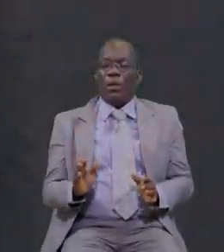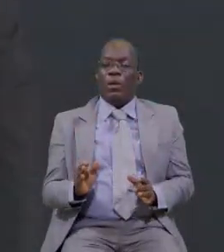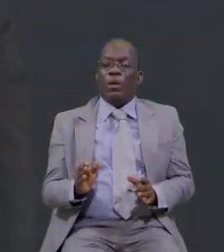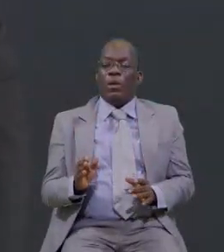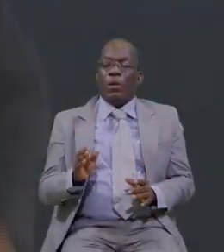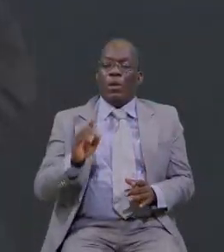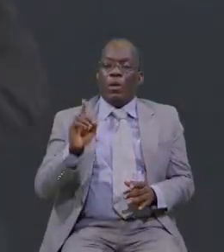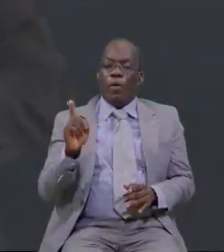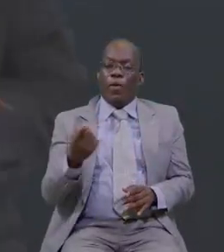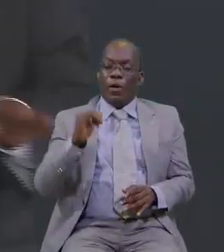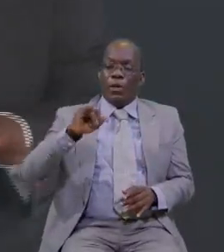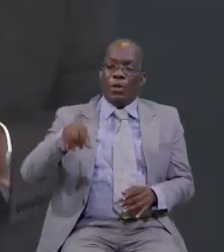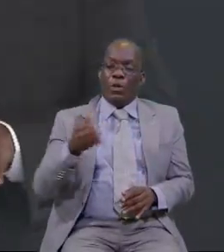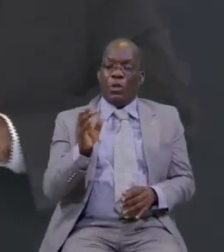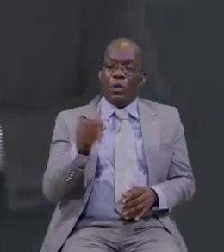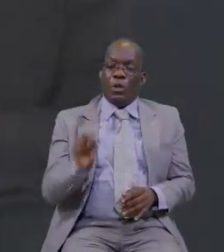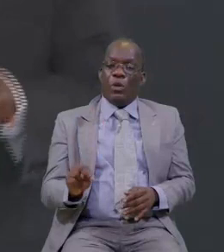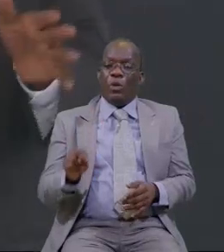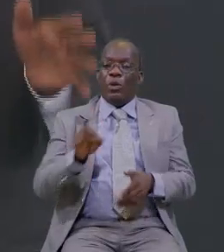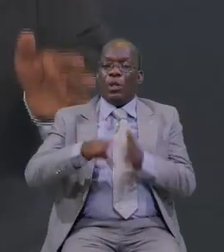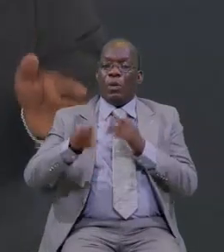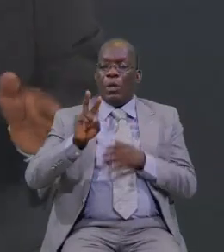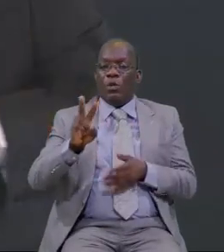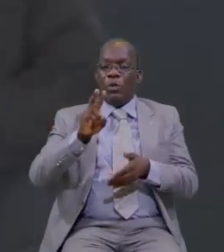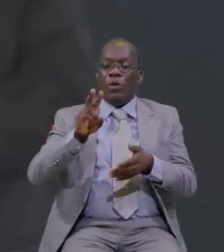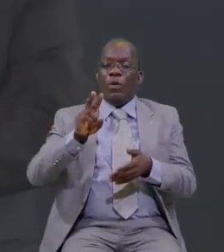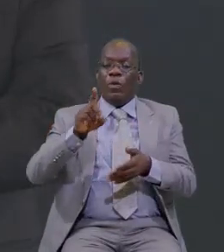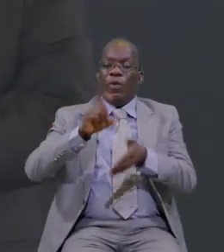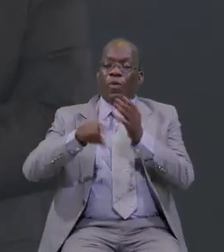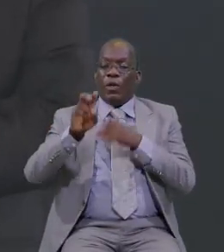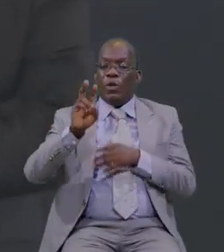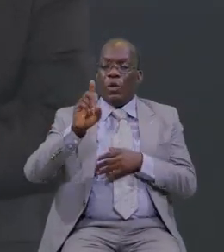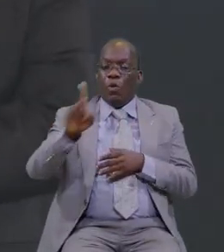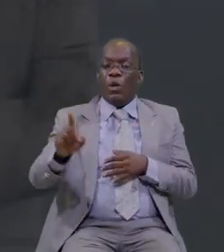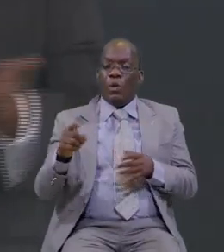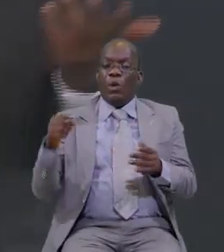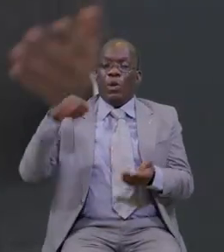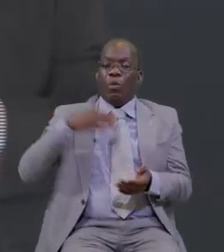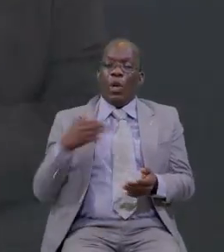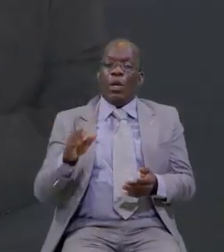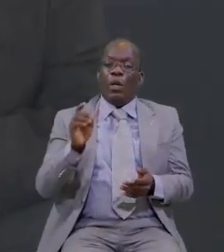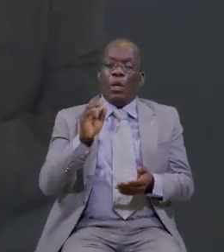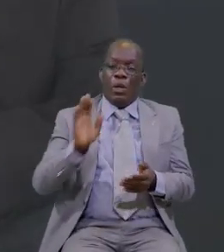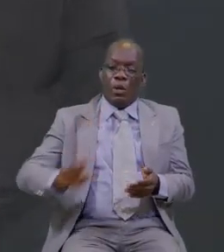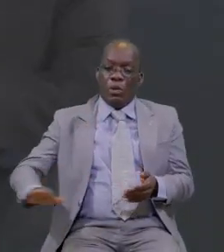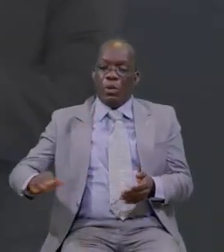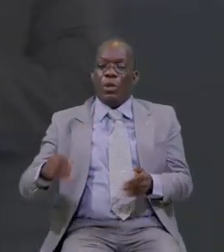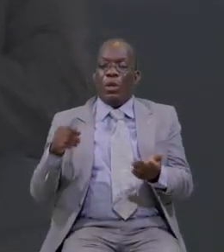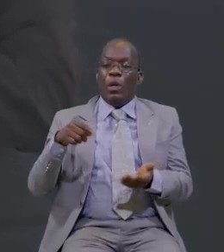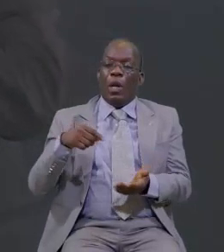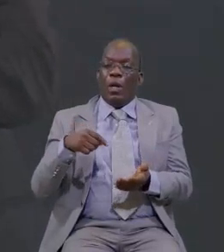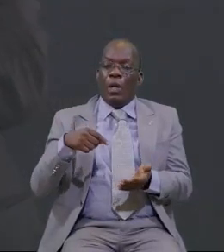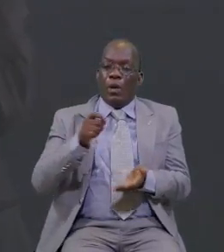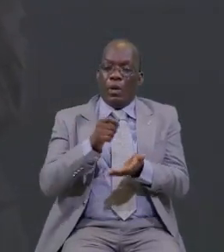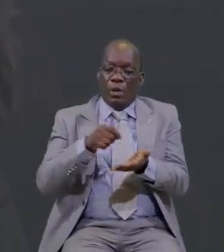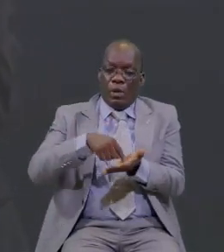2, verse 1, my little children, these things write I unto you. It's writing to you. It's giving